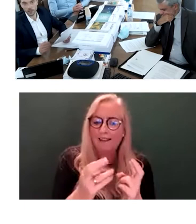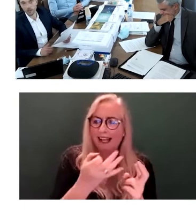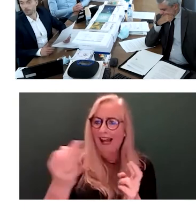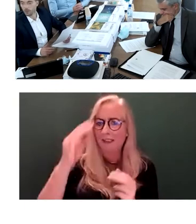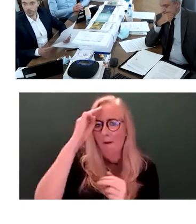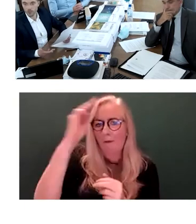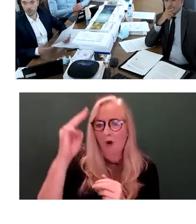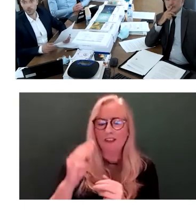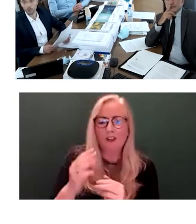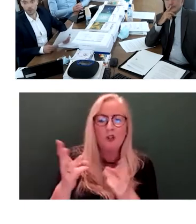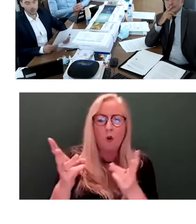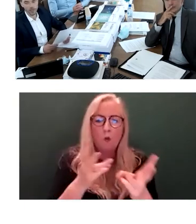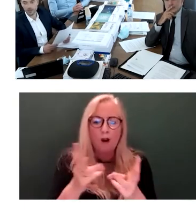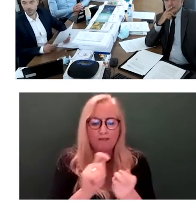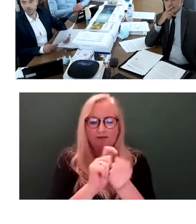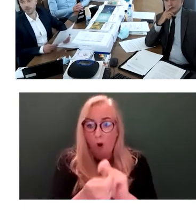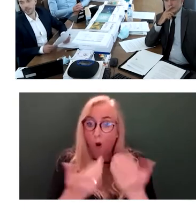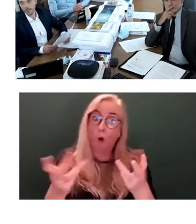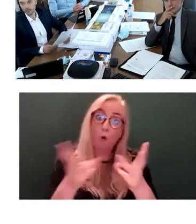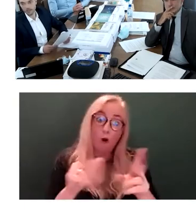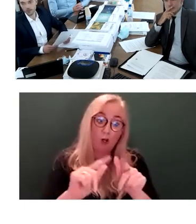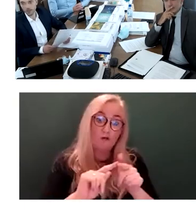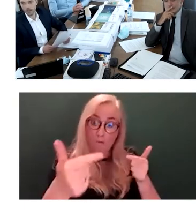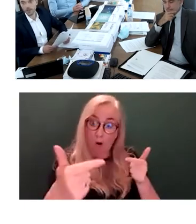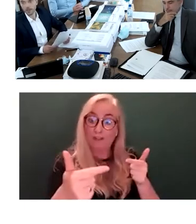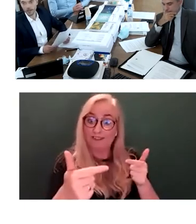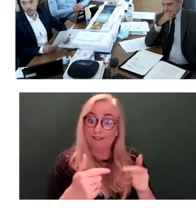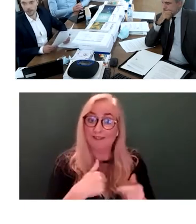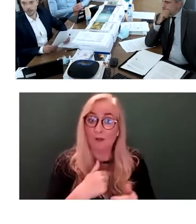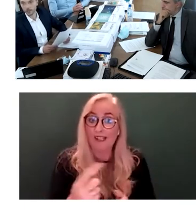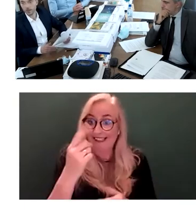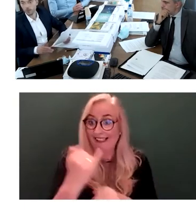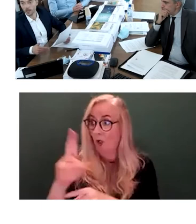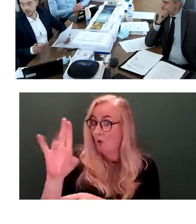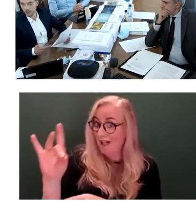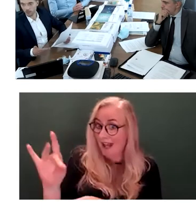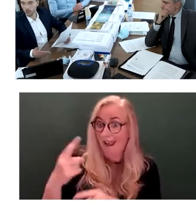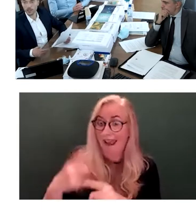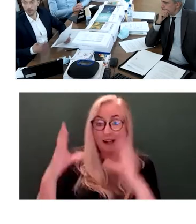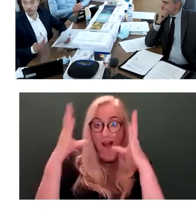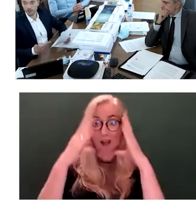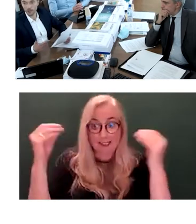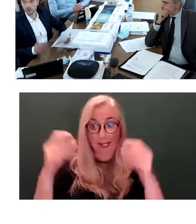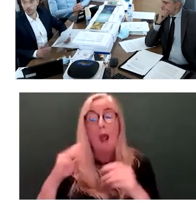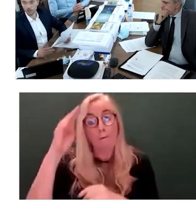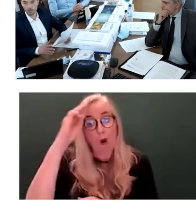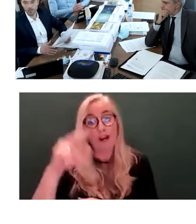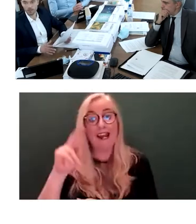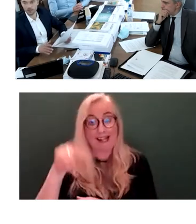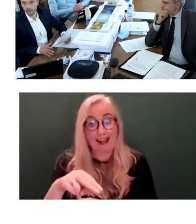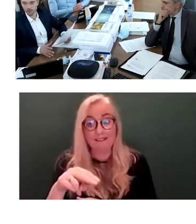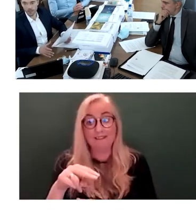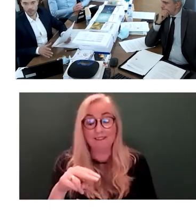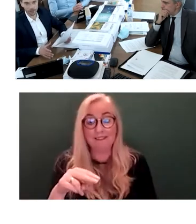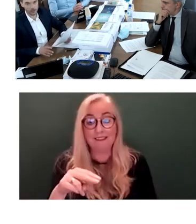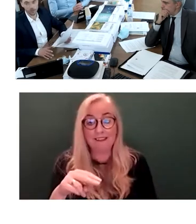work part-time or to work remotely, as for instance is the case in the UK and the Netherlands, where still an employer can refuse, but only based